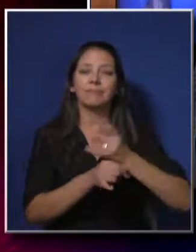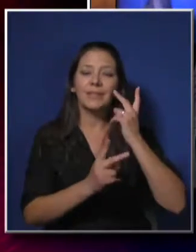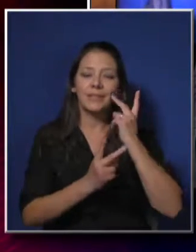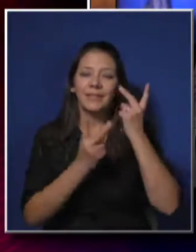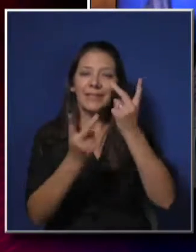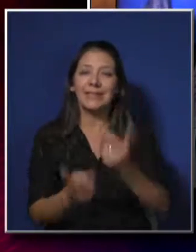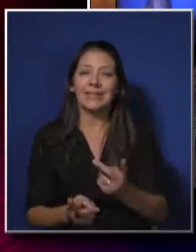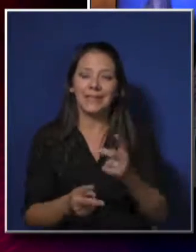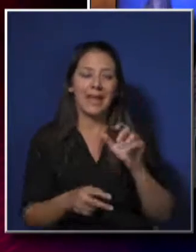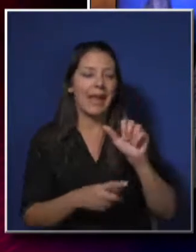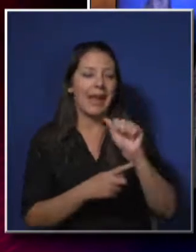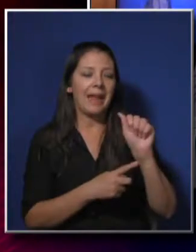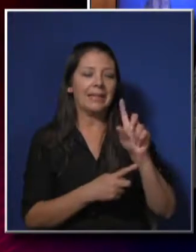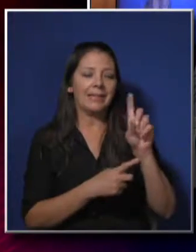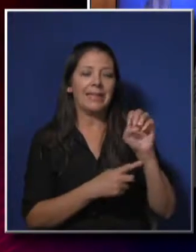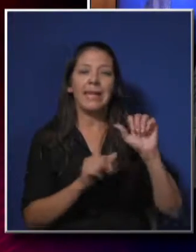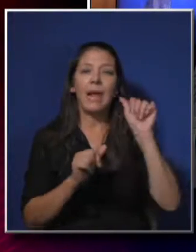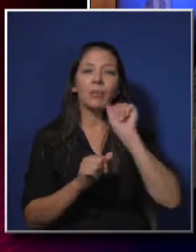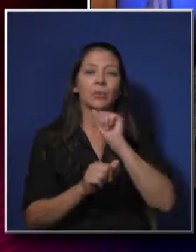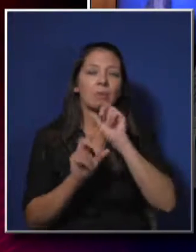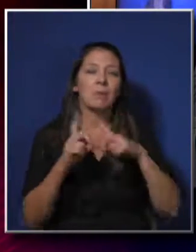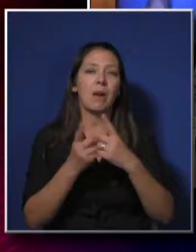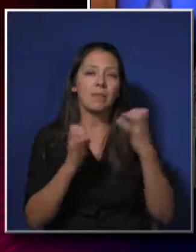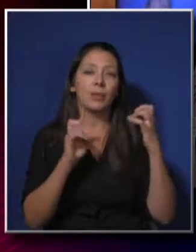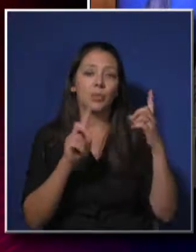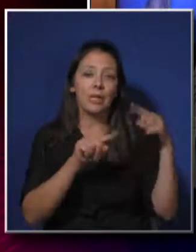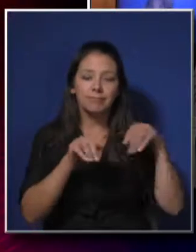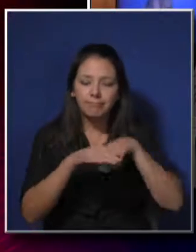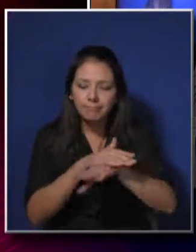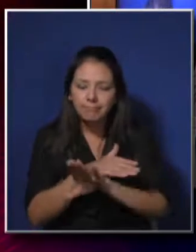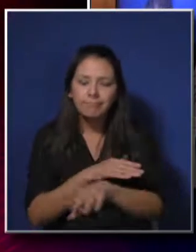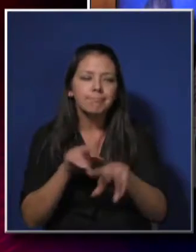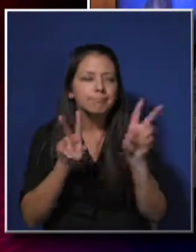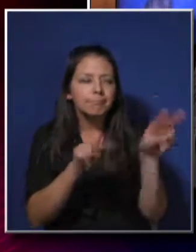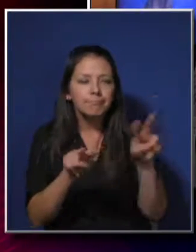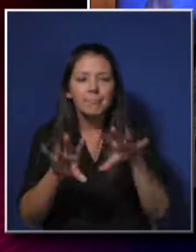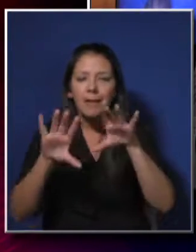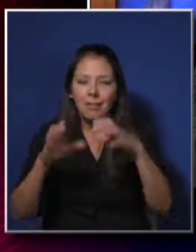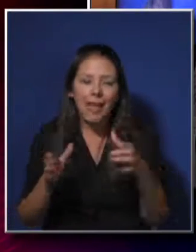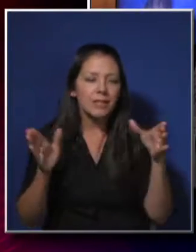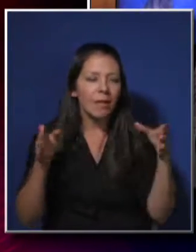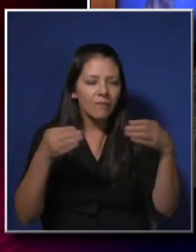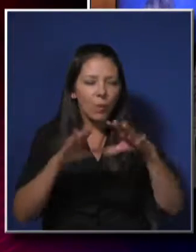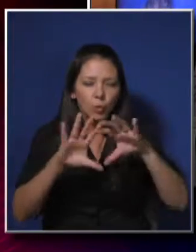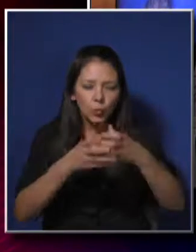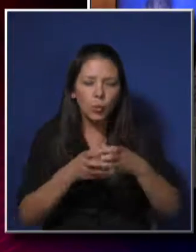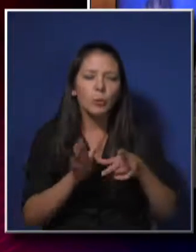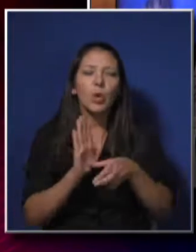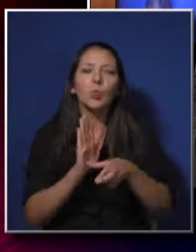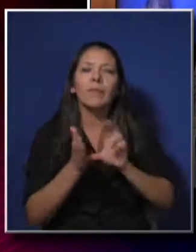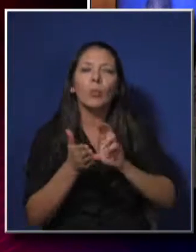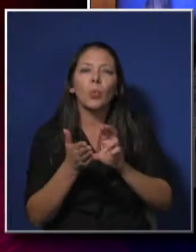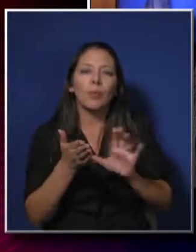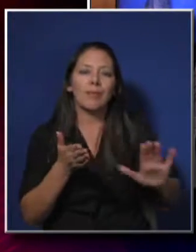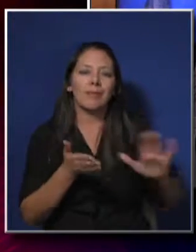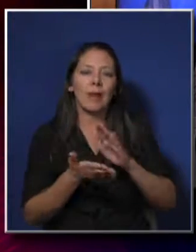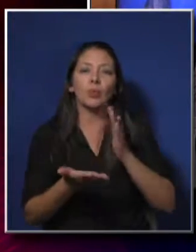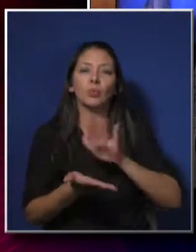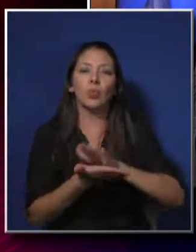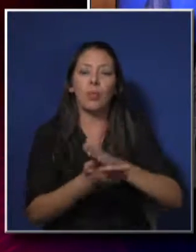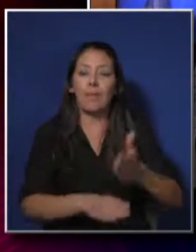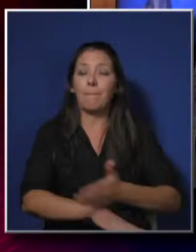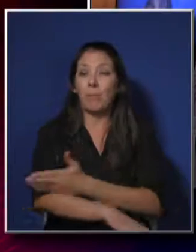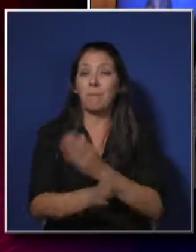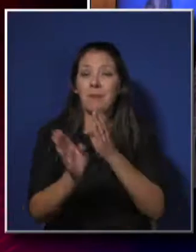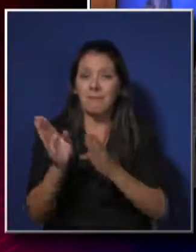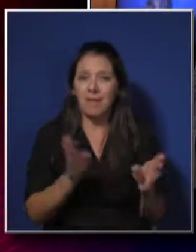of Education to come and do classroom observations, focus groups, and review the continuous school improvement plan, and then